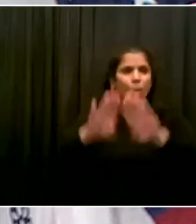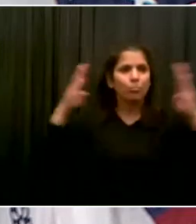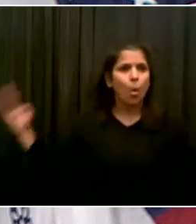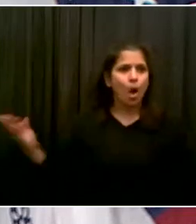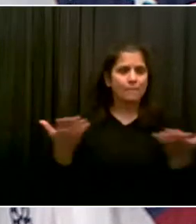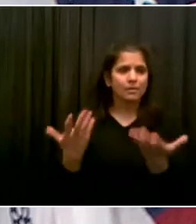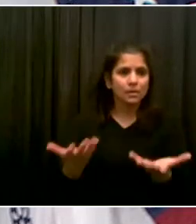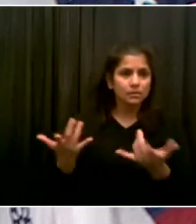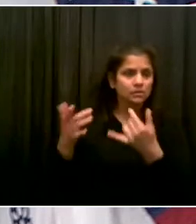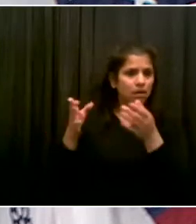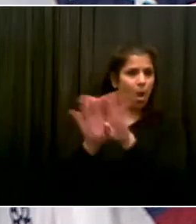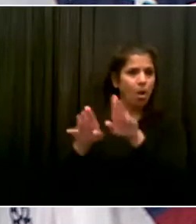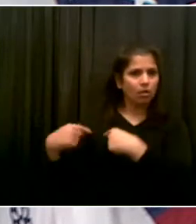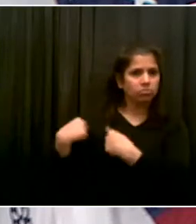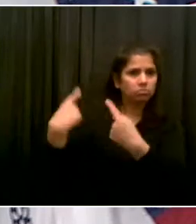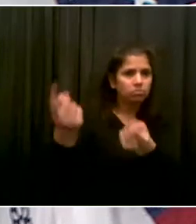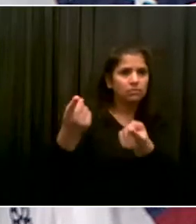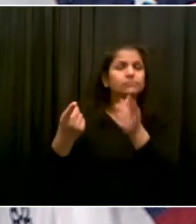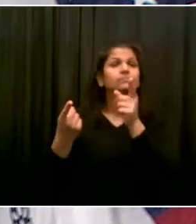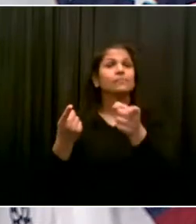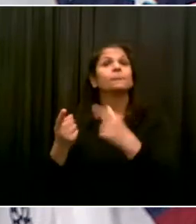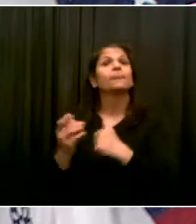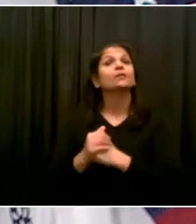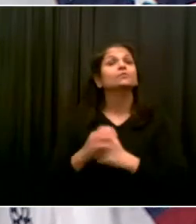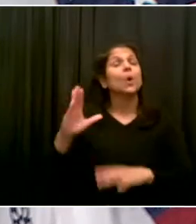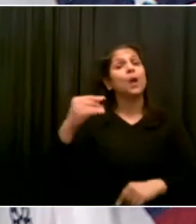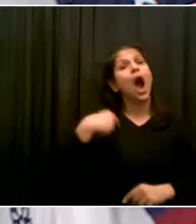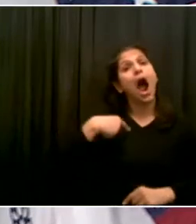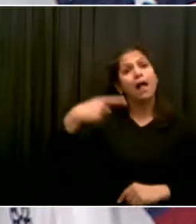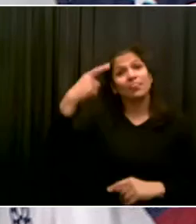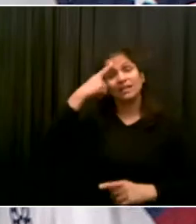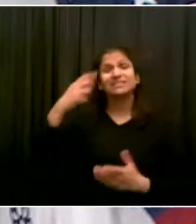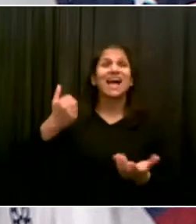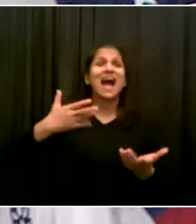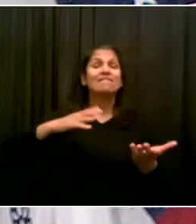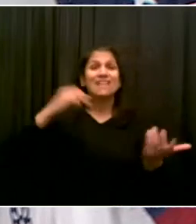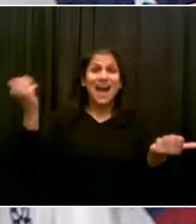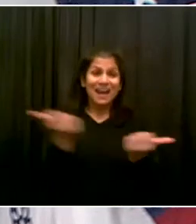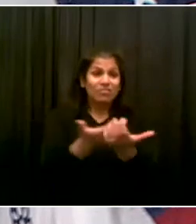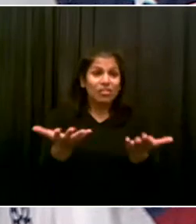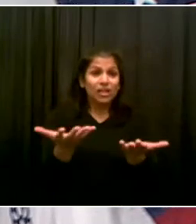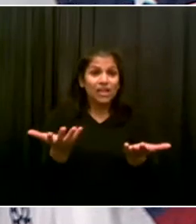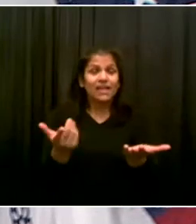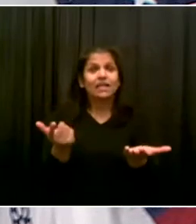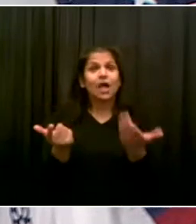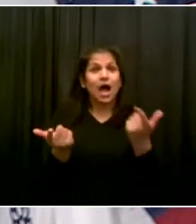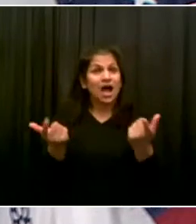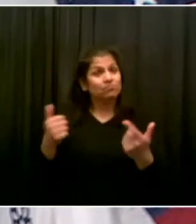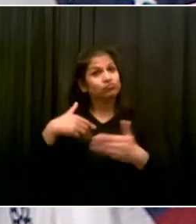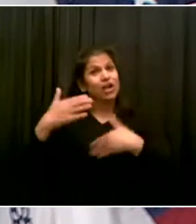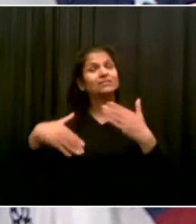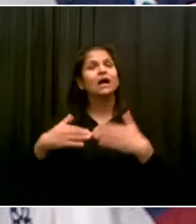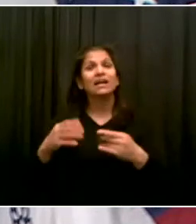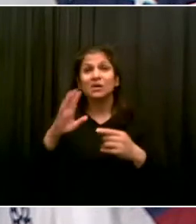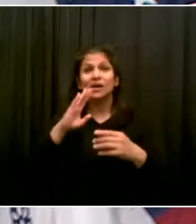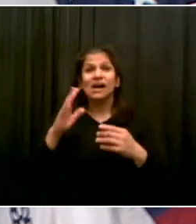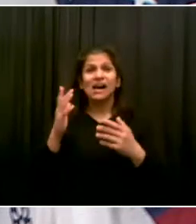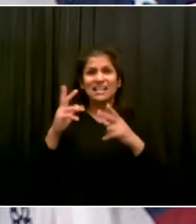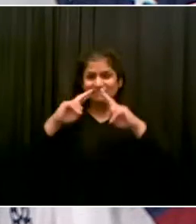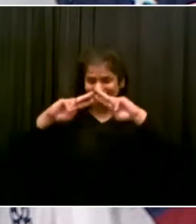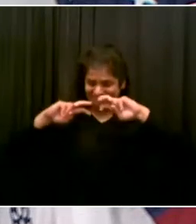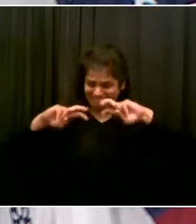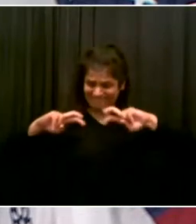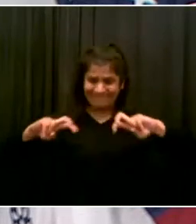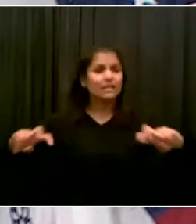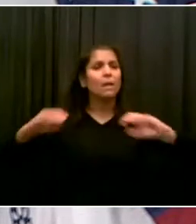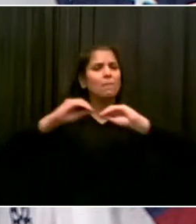deeply, and you will see a turnaround. And obviously, the statistics are amplified by the fact that everything was shut down. The whole world